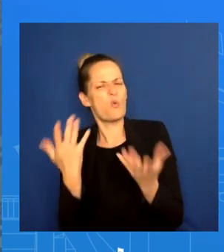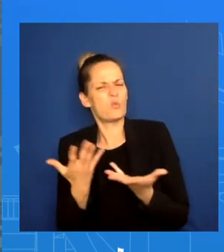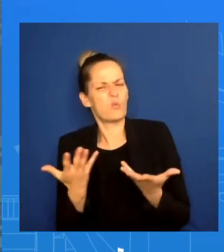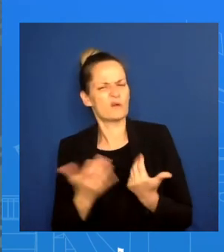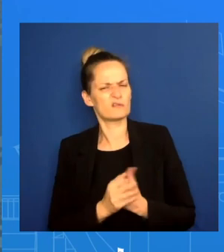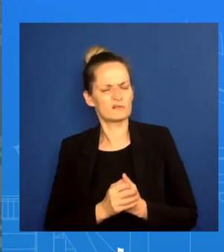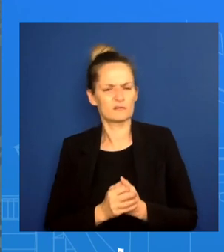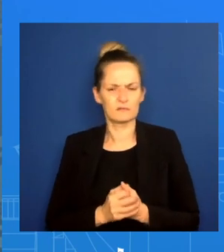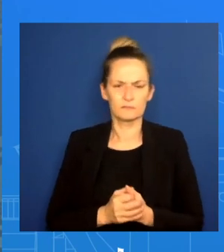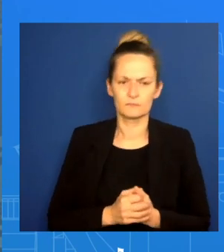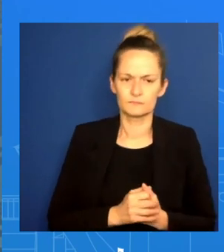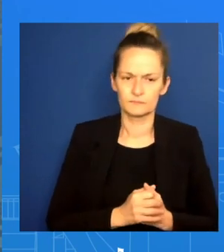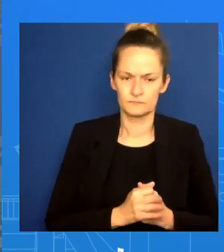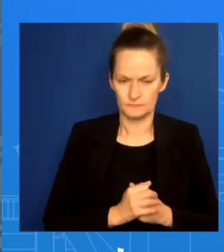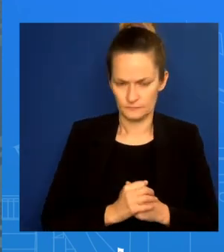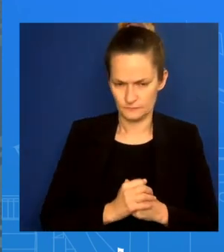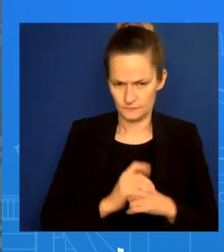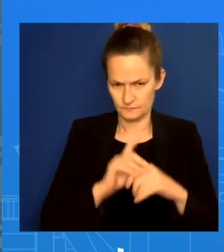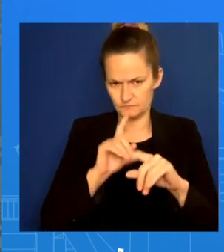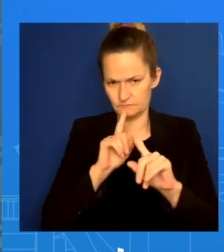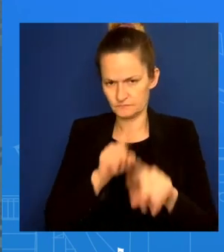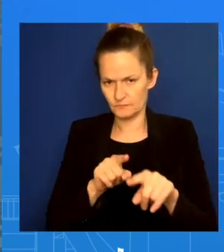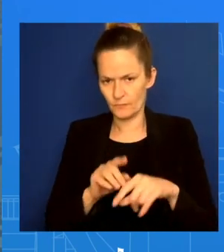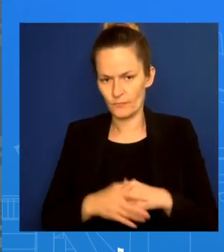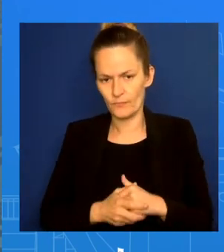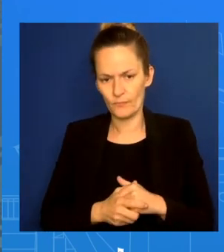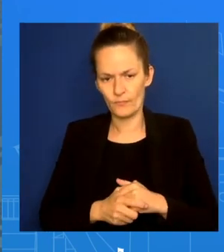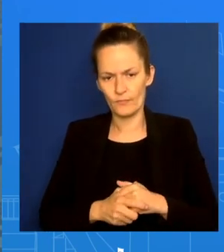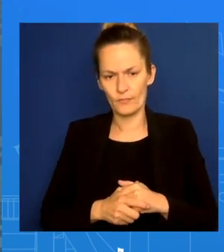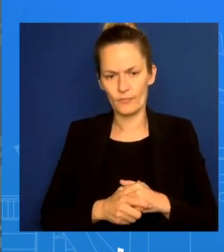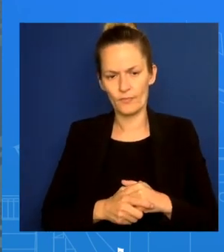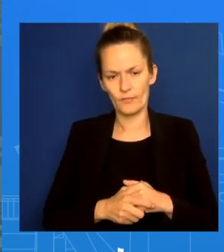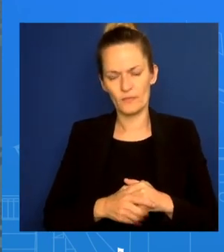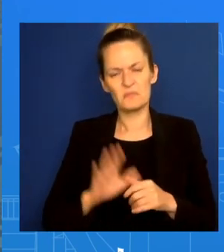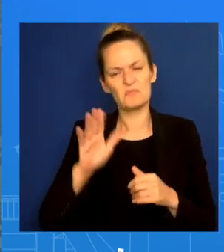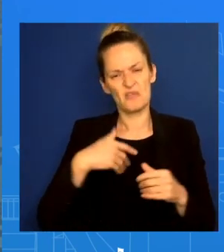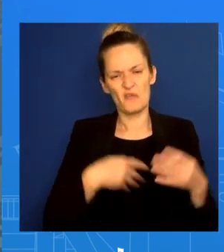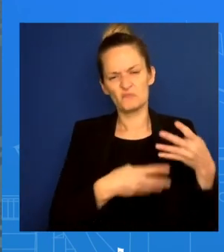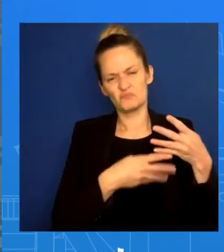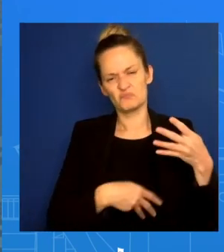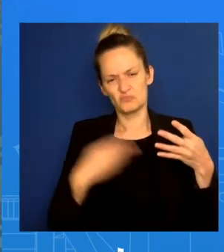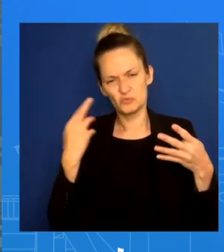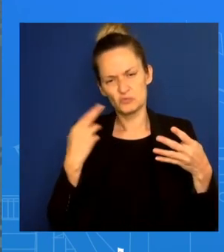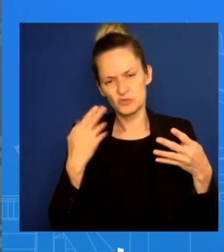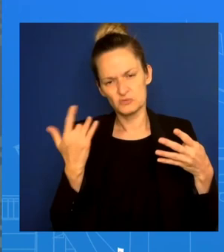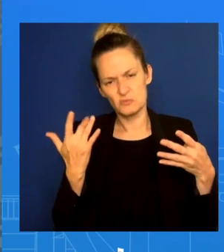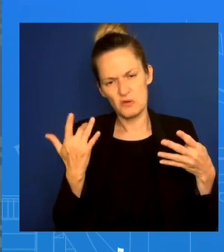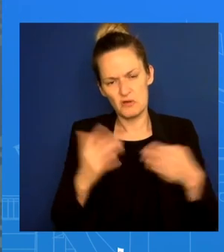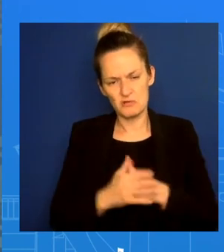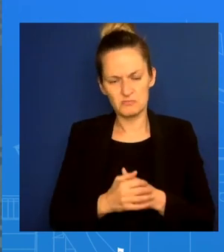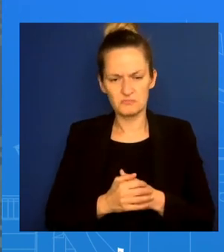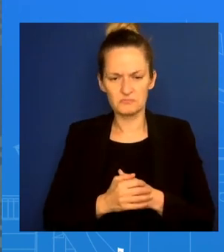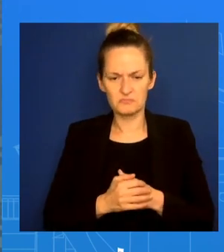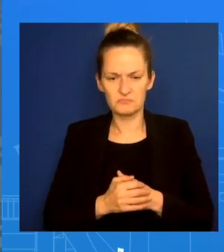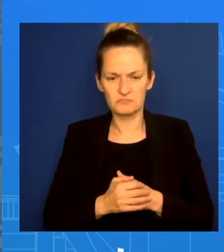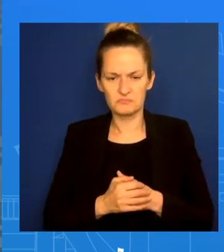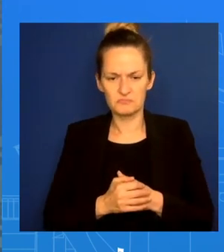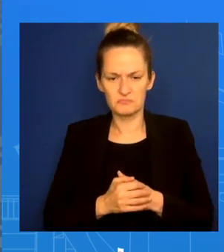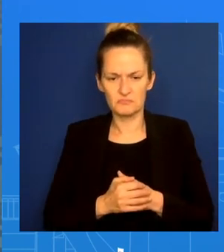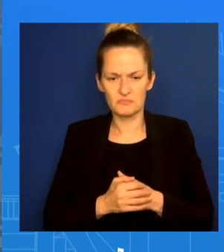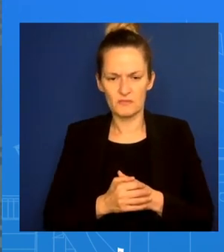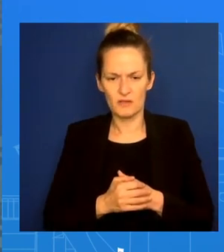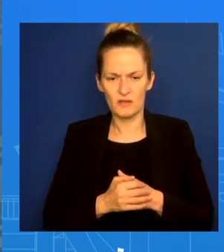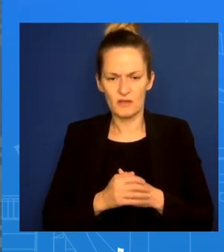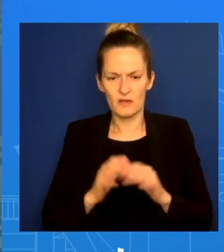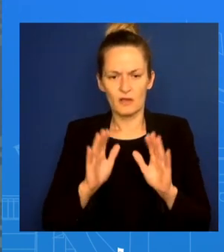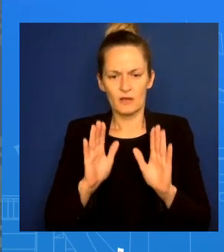there's a lot of reasons. And I think you have to just, because we don't want to negotiate too much in public,